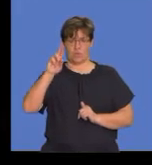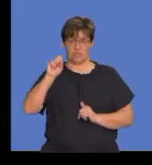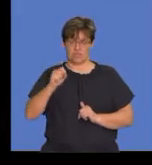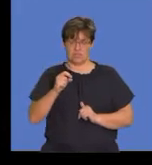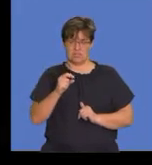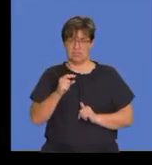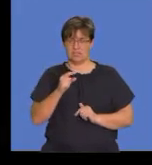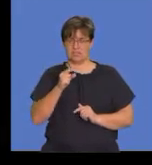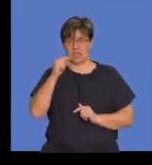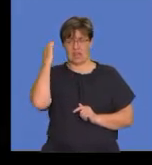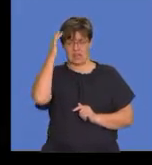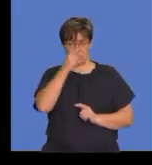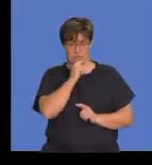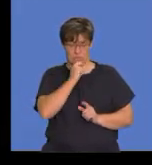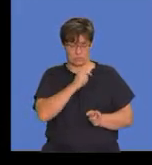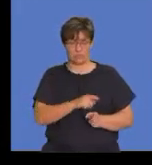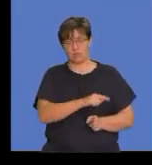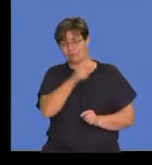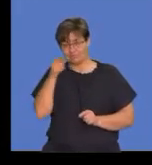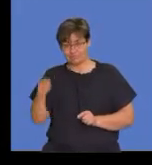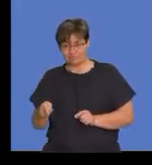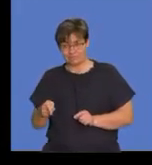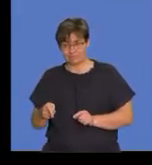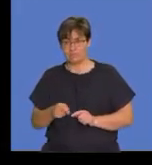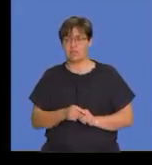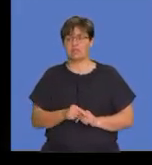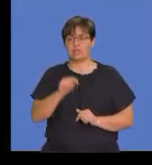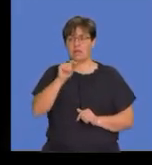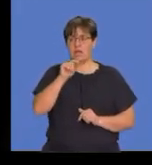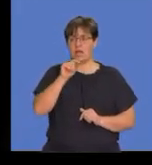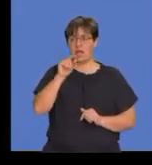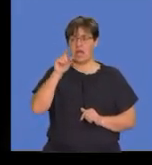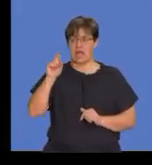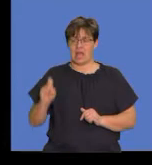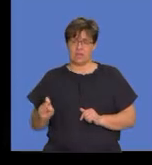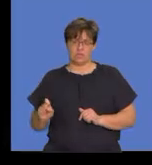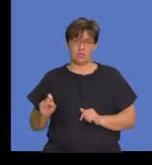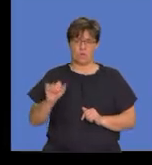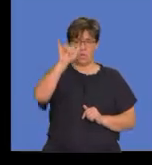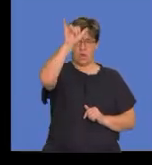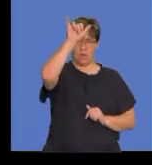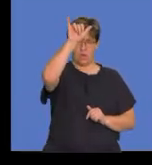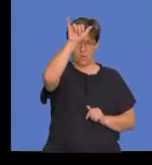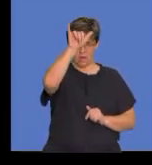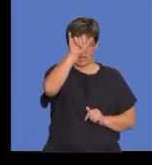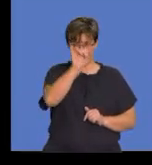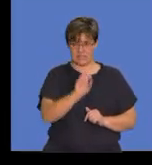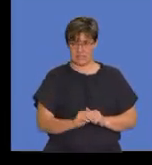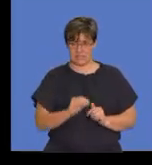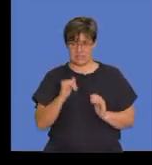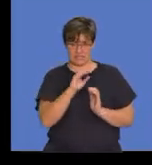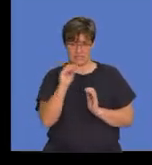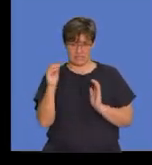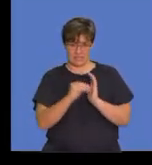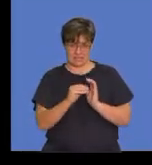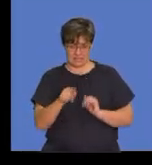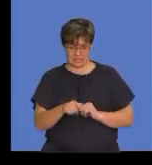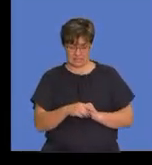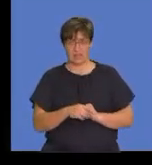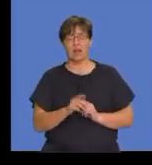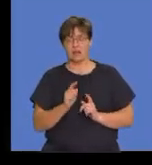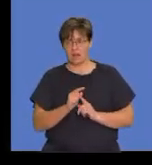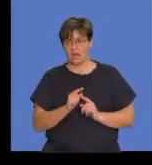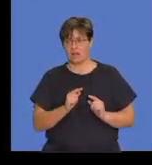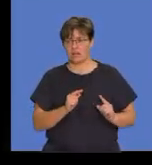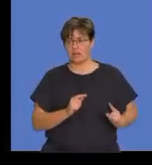my letters are X, Y, and Z. You can see that the opposite ones will be the lower cases of the opposite